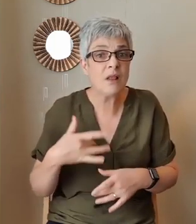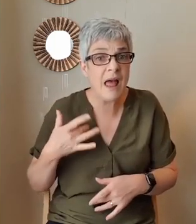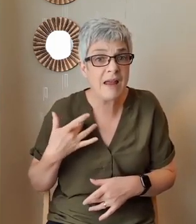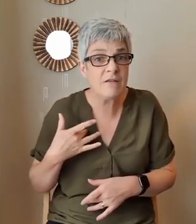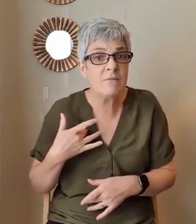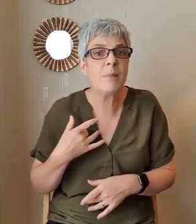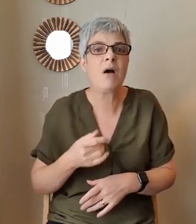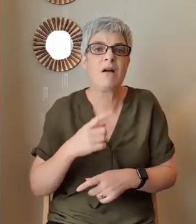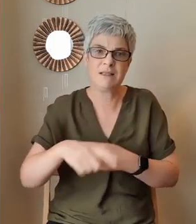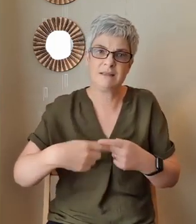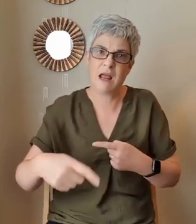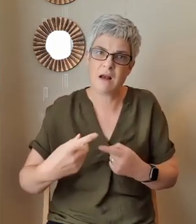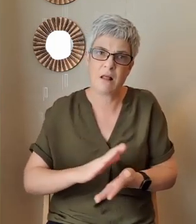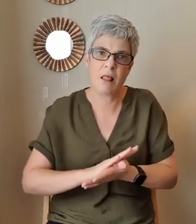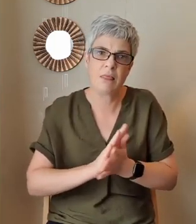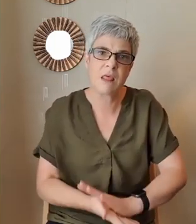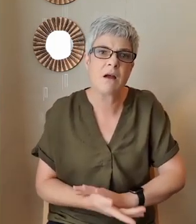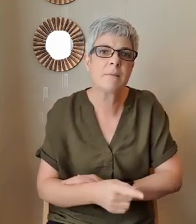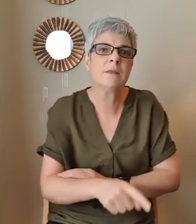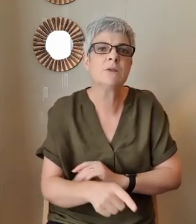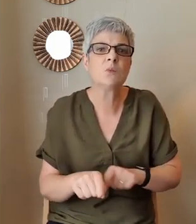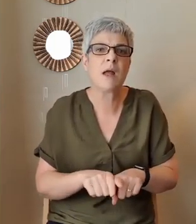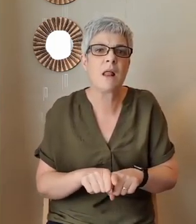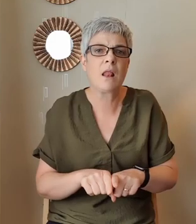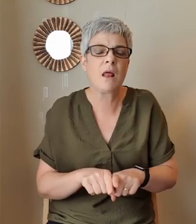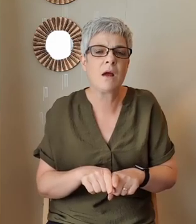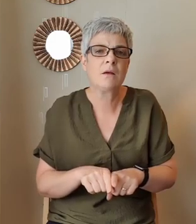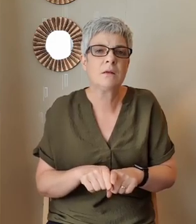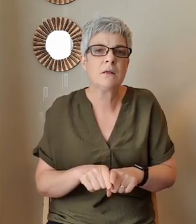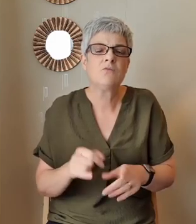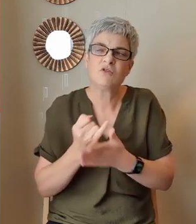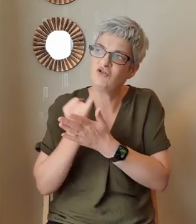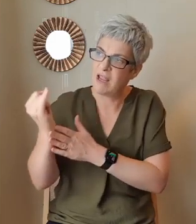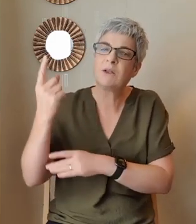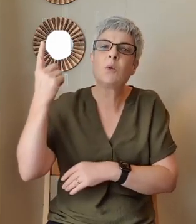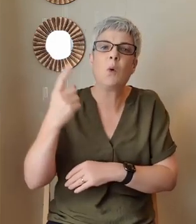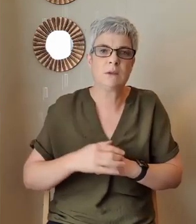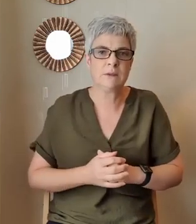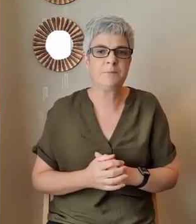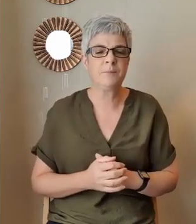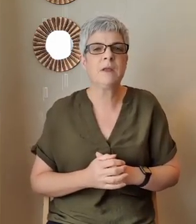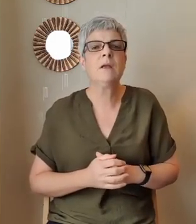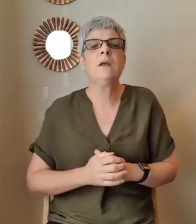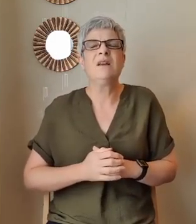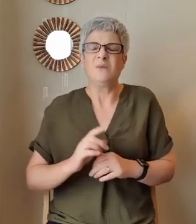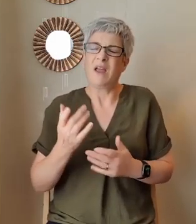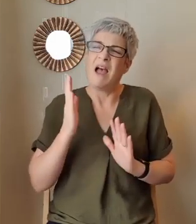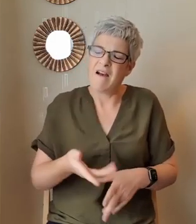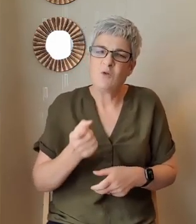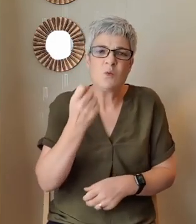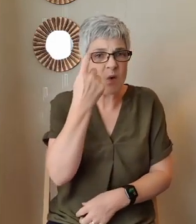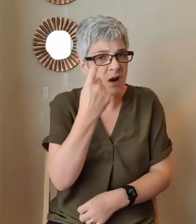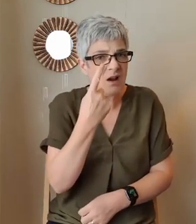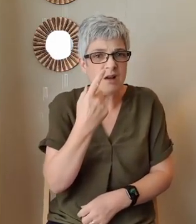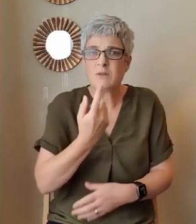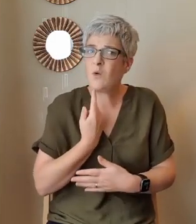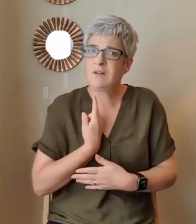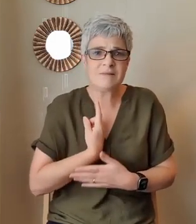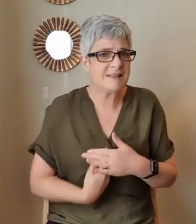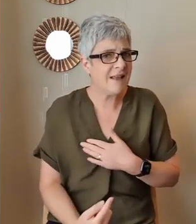damnation. It was a rejection of God's way. We just need to realize that we're not sufficient for